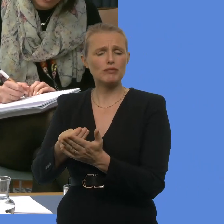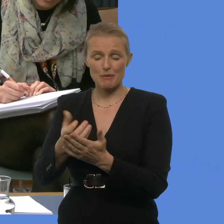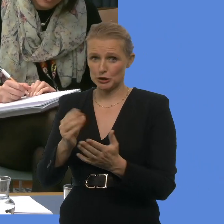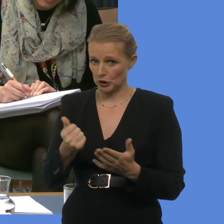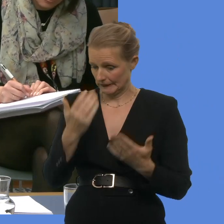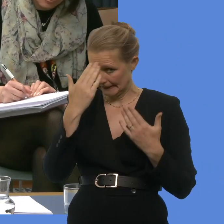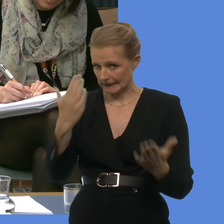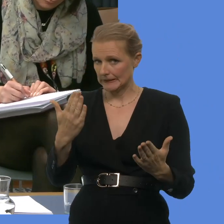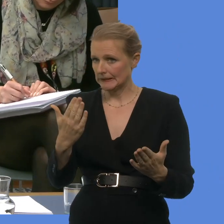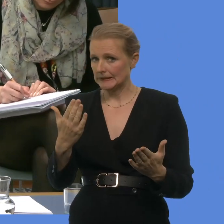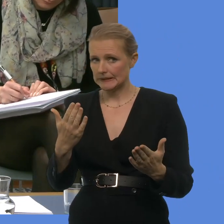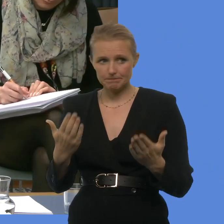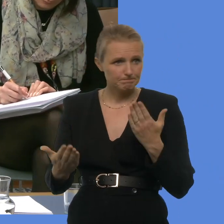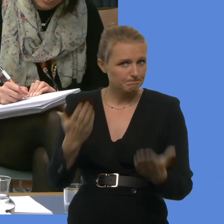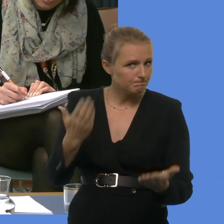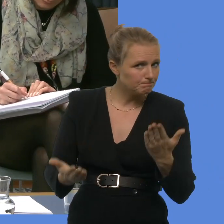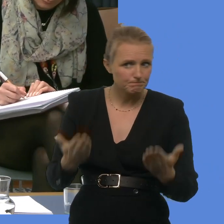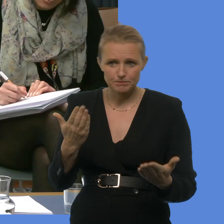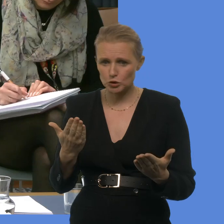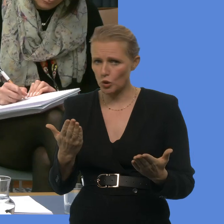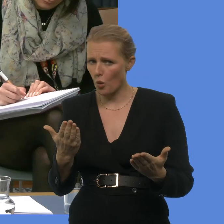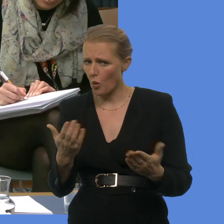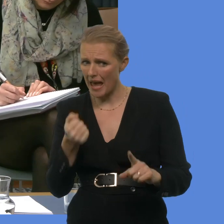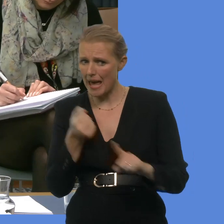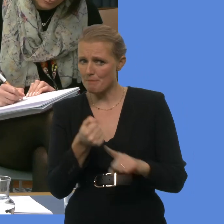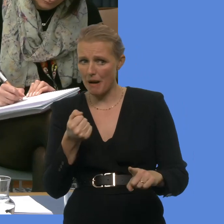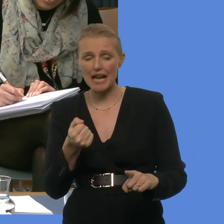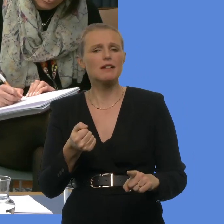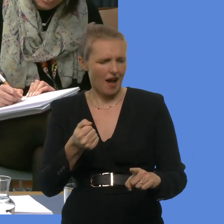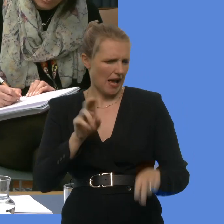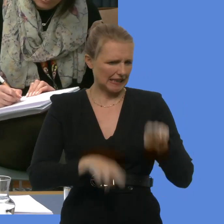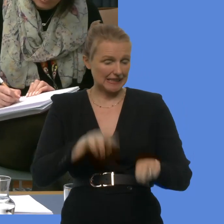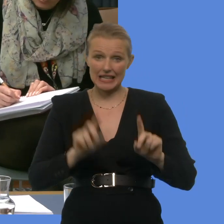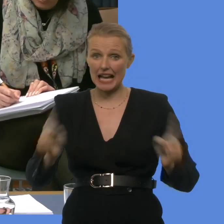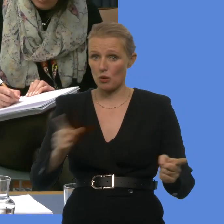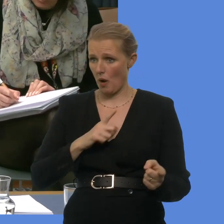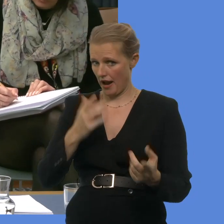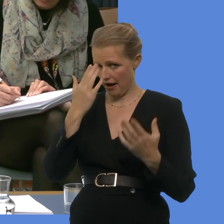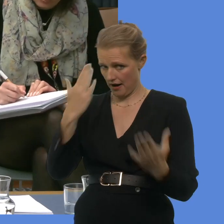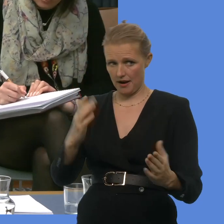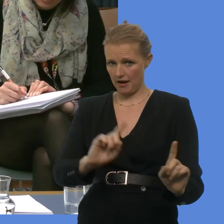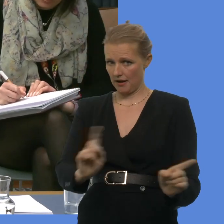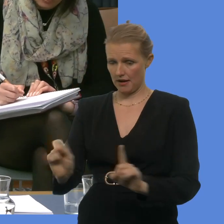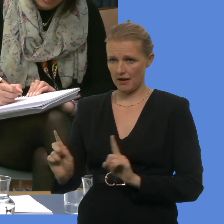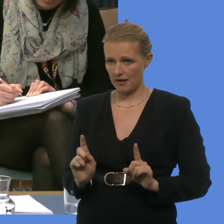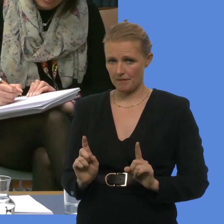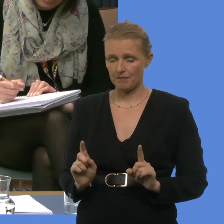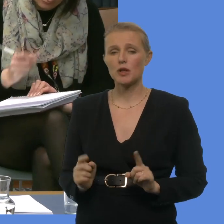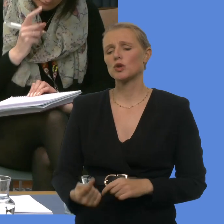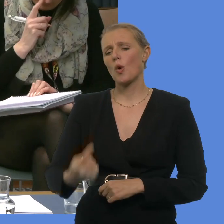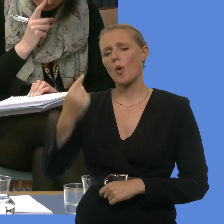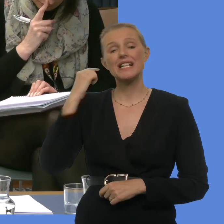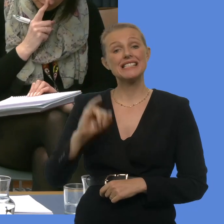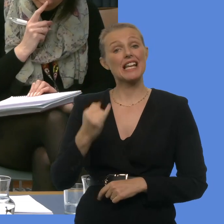that ensure a full assessment of that impact is not possible at this time. So in evidence to the committee on the